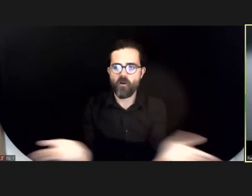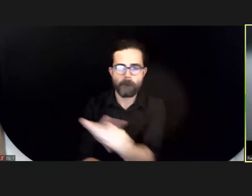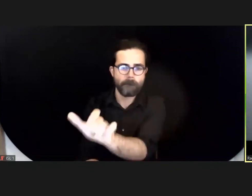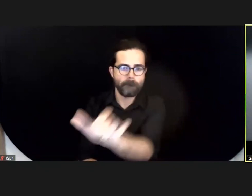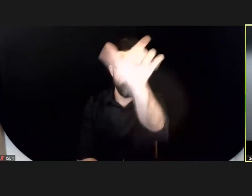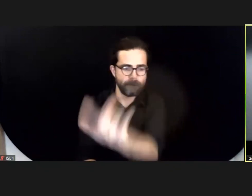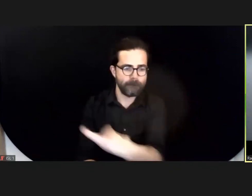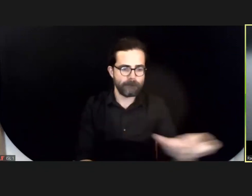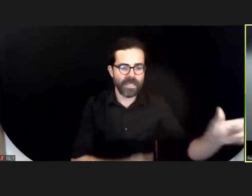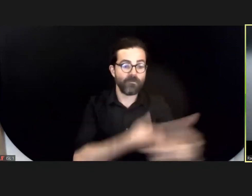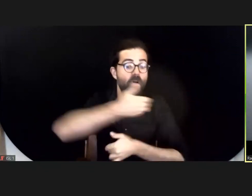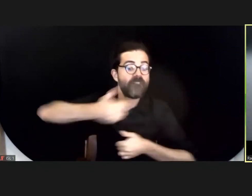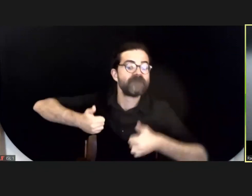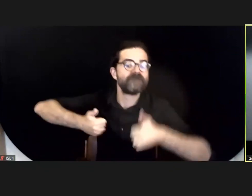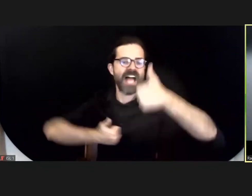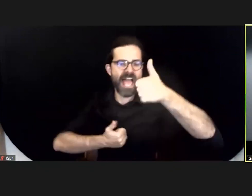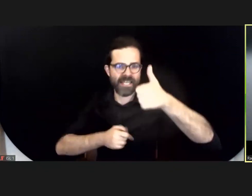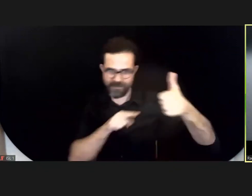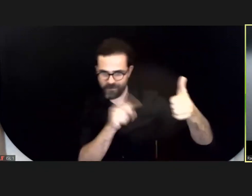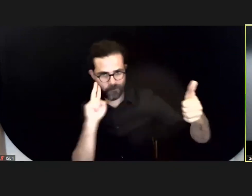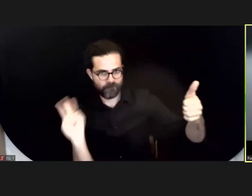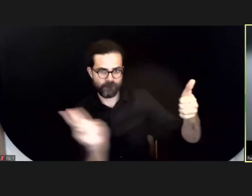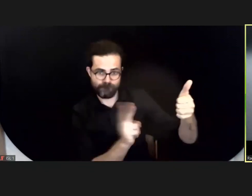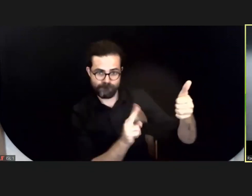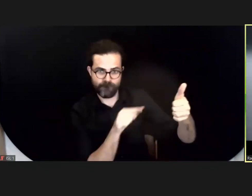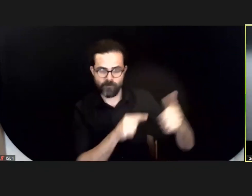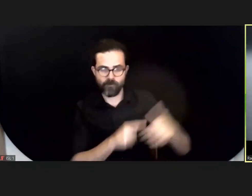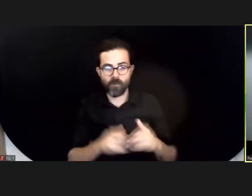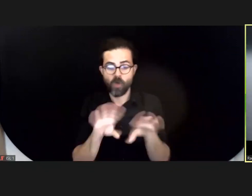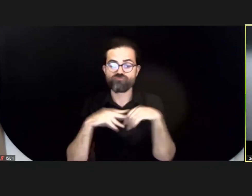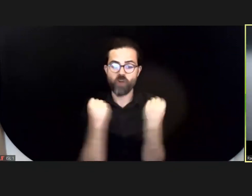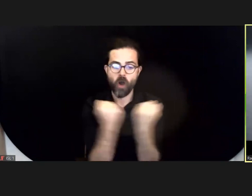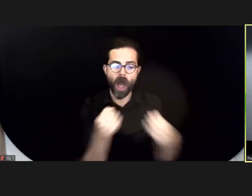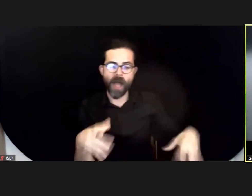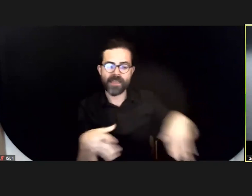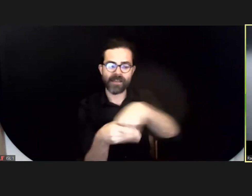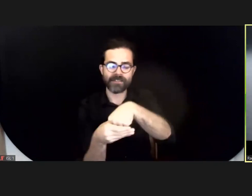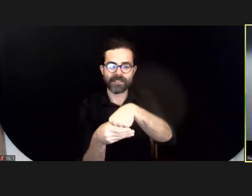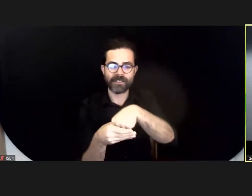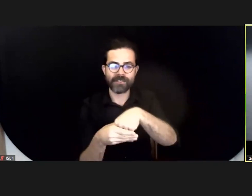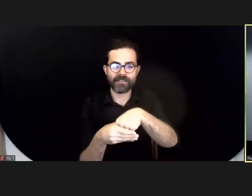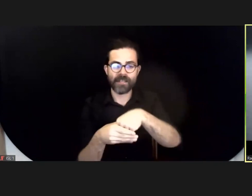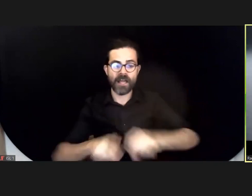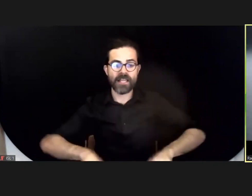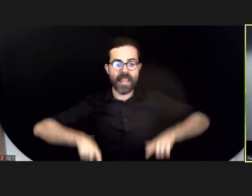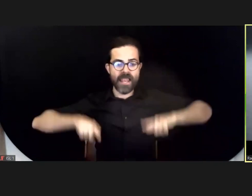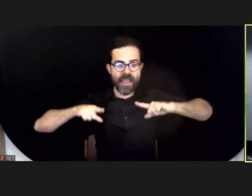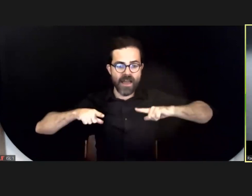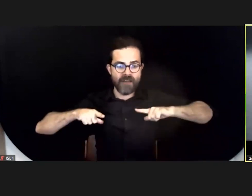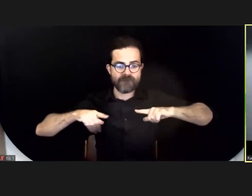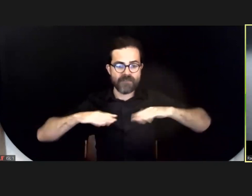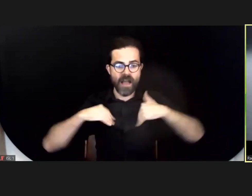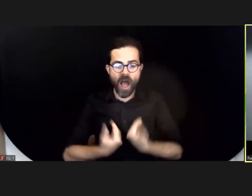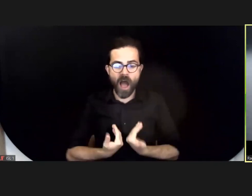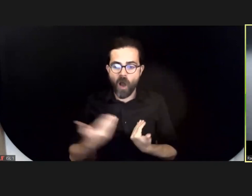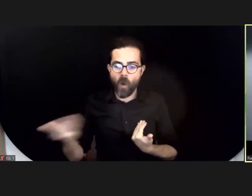their needs and enabling them to be included in society and live their life how they want to. We